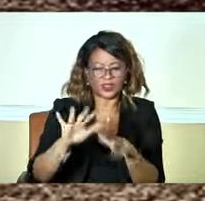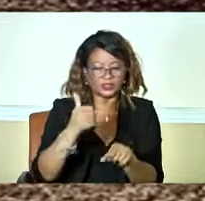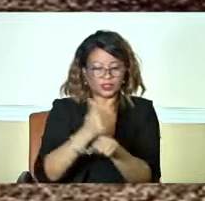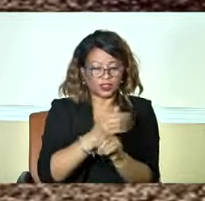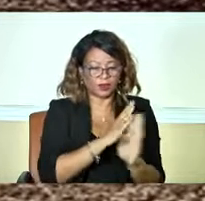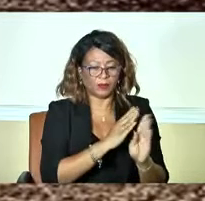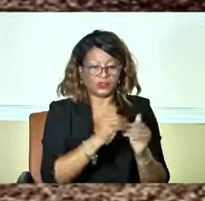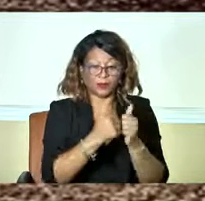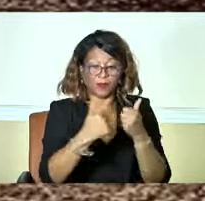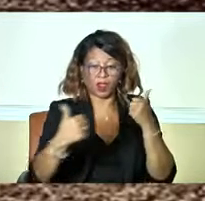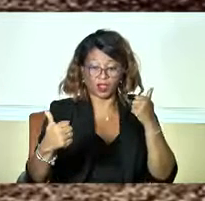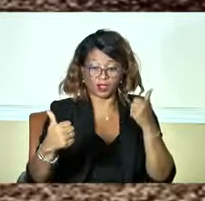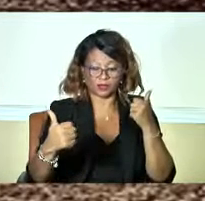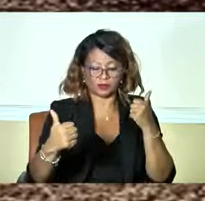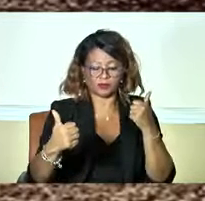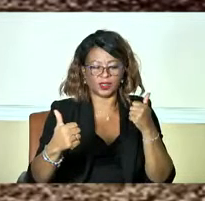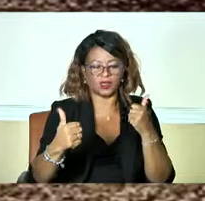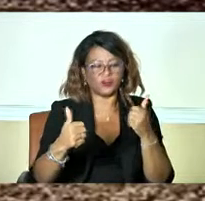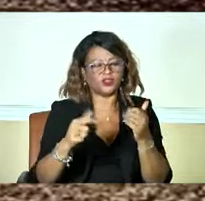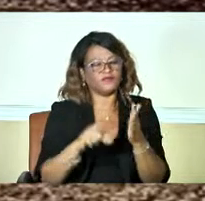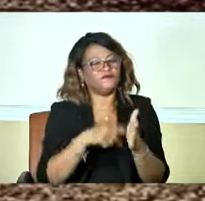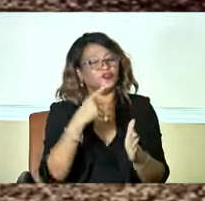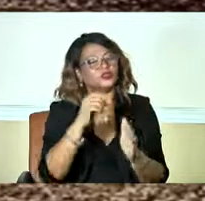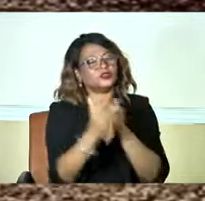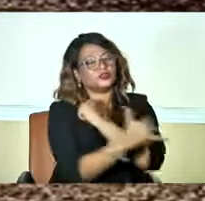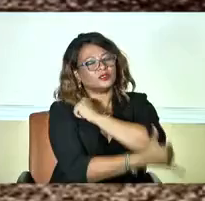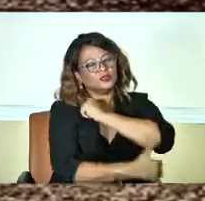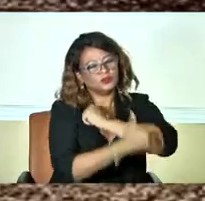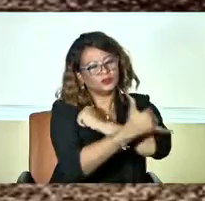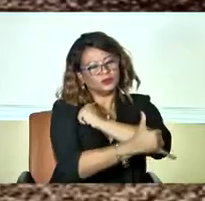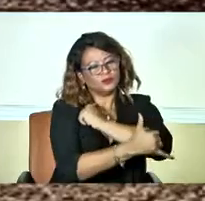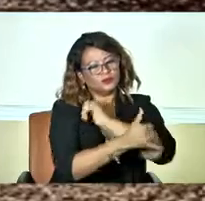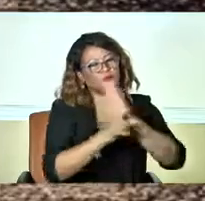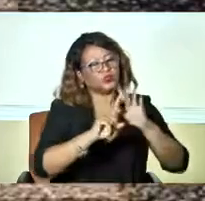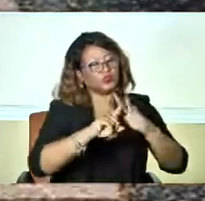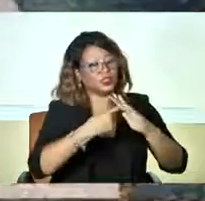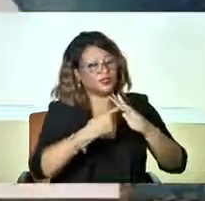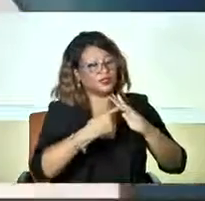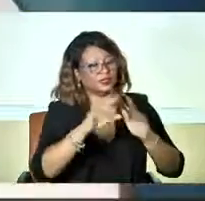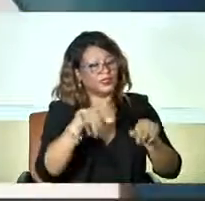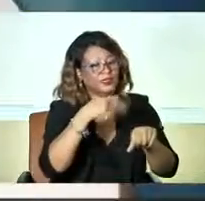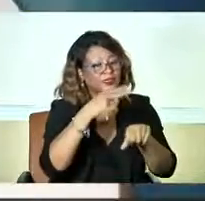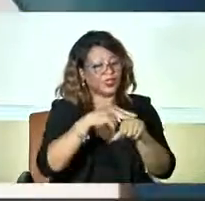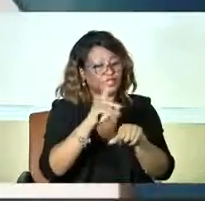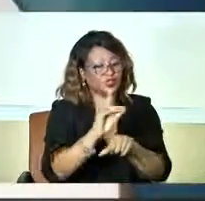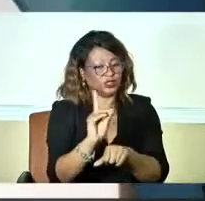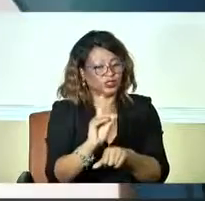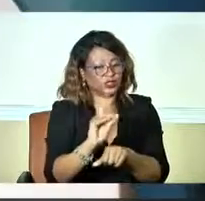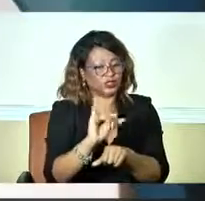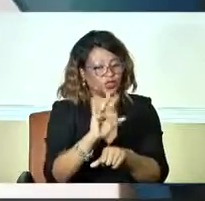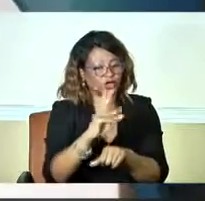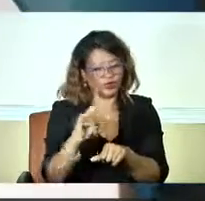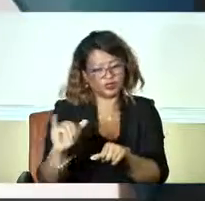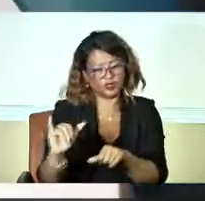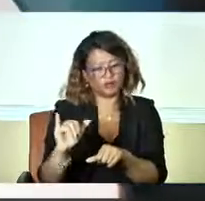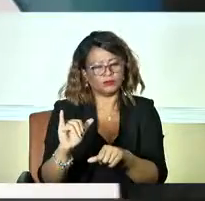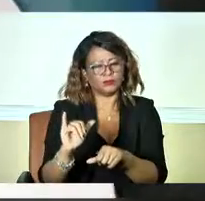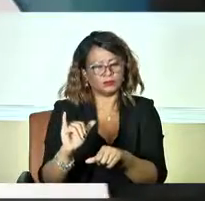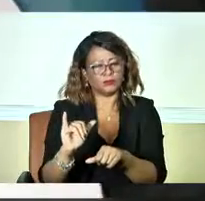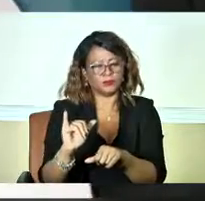Bahamas apart, being one of the first countries to establish a national digital currency.